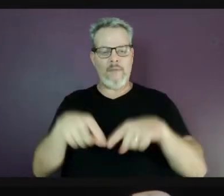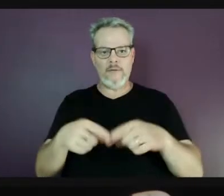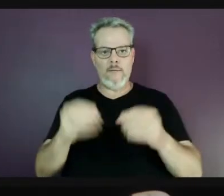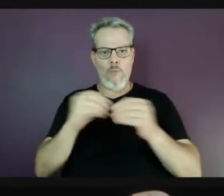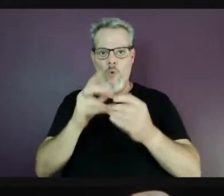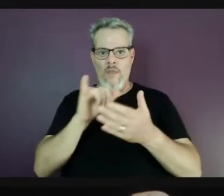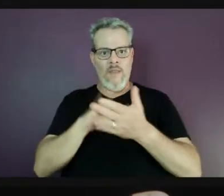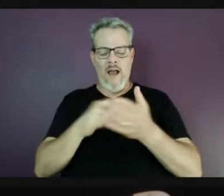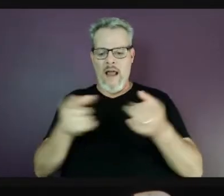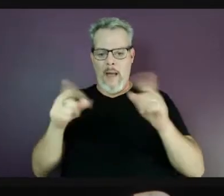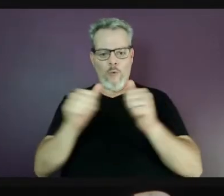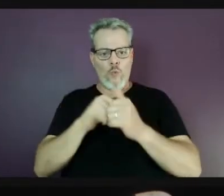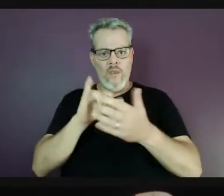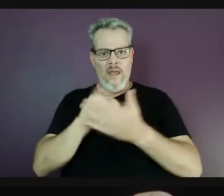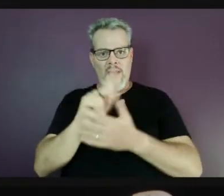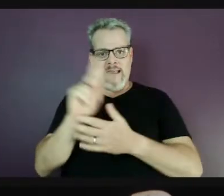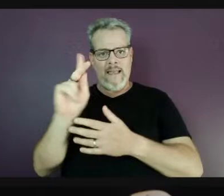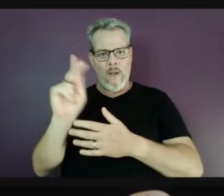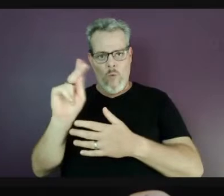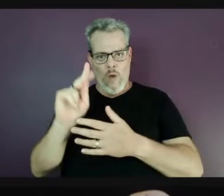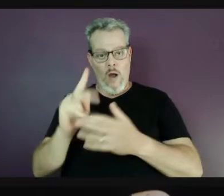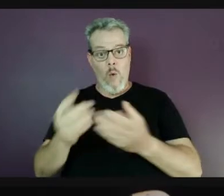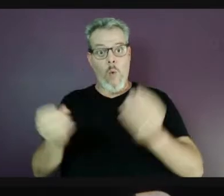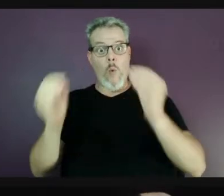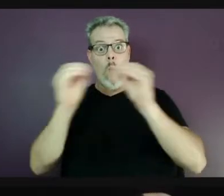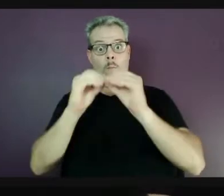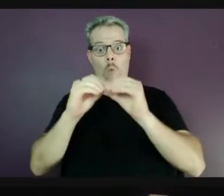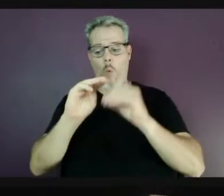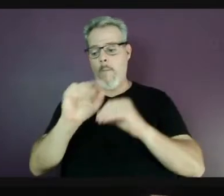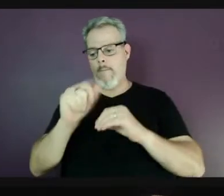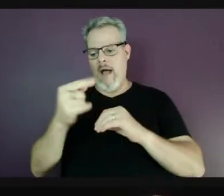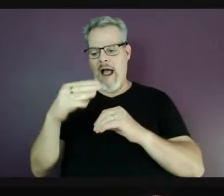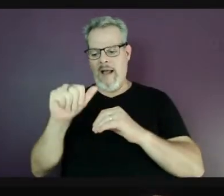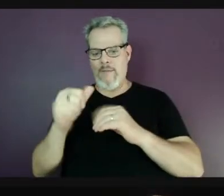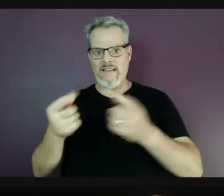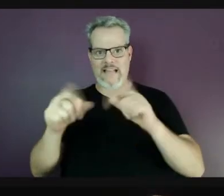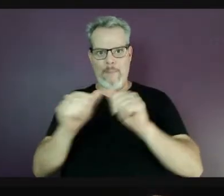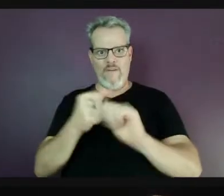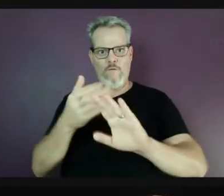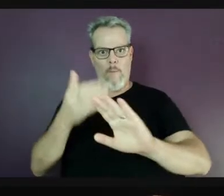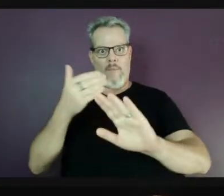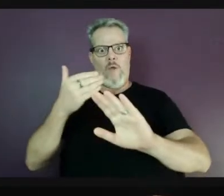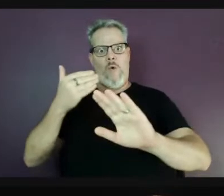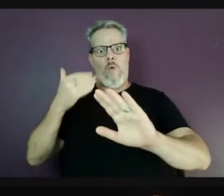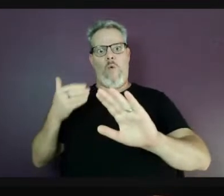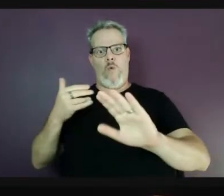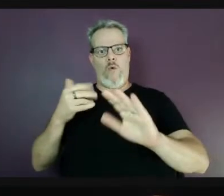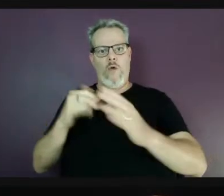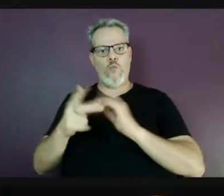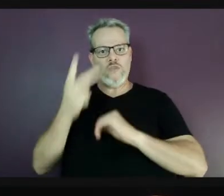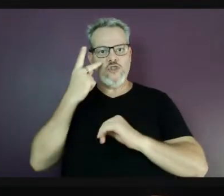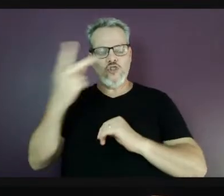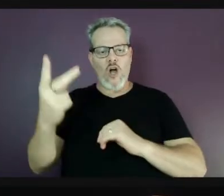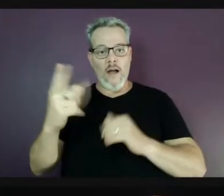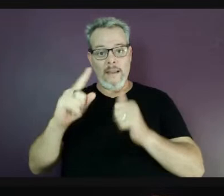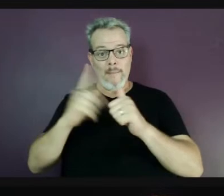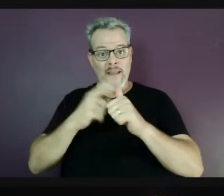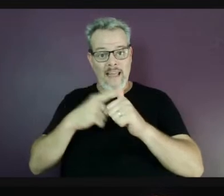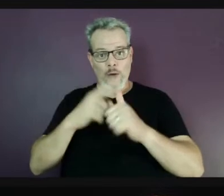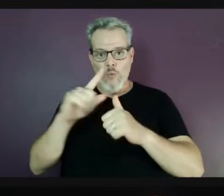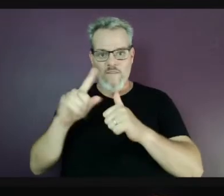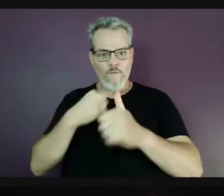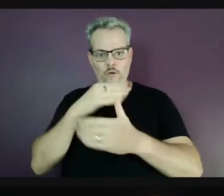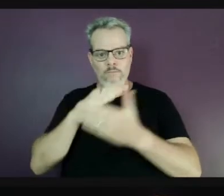Kilauea, or it could be more magma coming from below through the whole system coming upwards that we saw beginning with the first blob happening